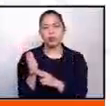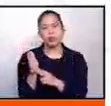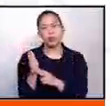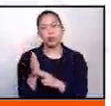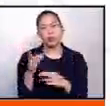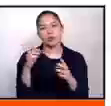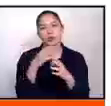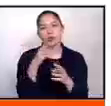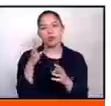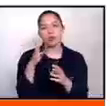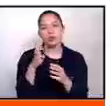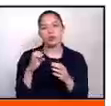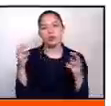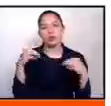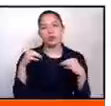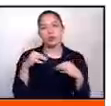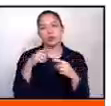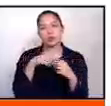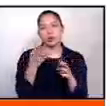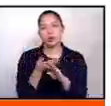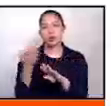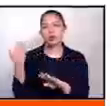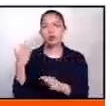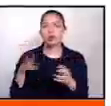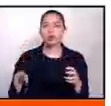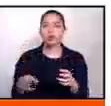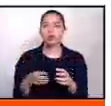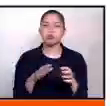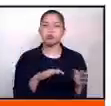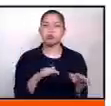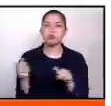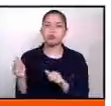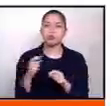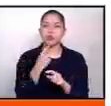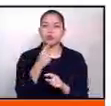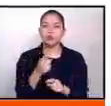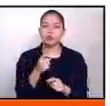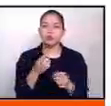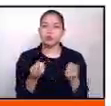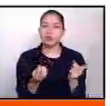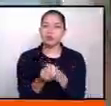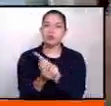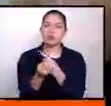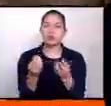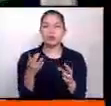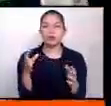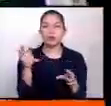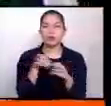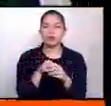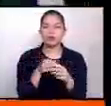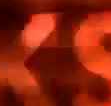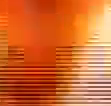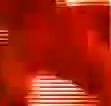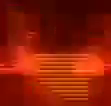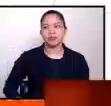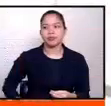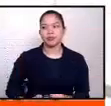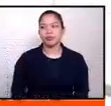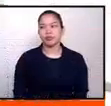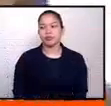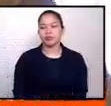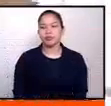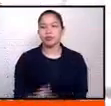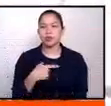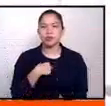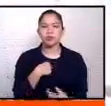sa Belt and Road Forum. Pero bago umalis, sinabi ng Pangulo na may mga sisibakin siyang opisyal na sangkot sa katiwalian. But